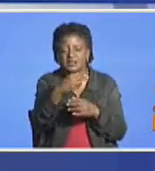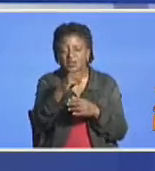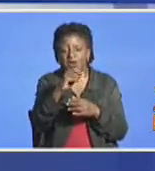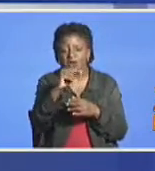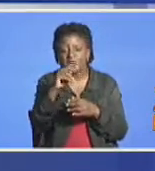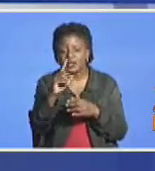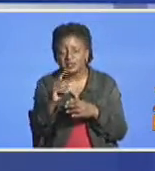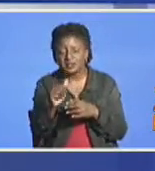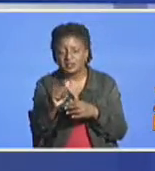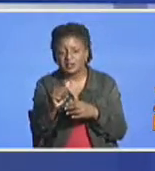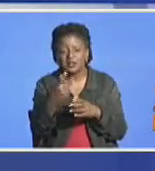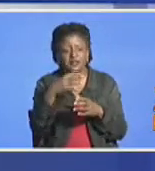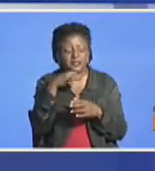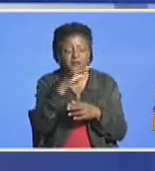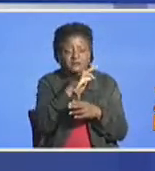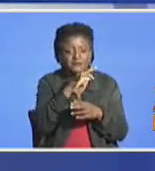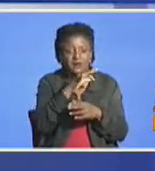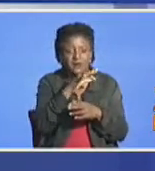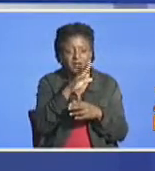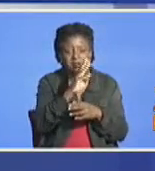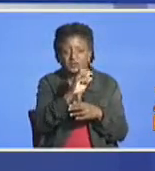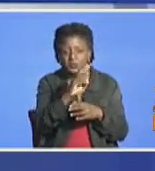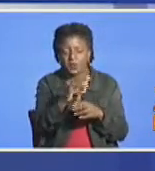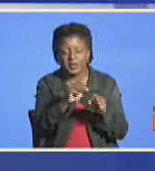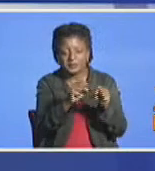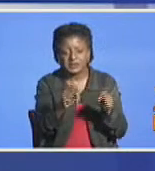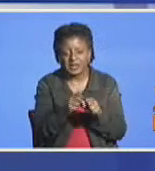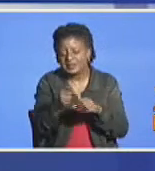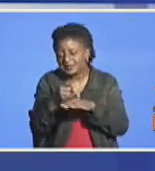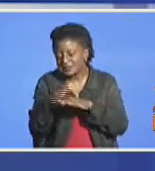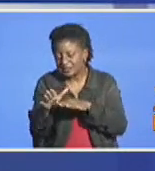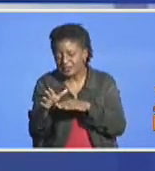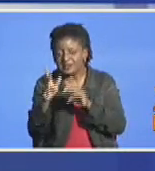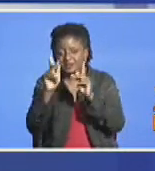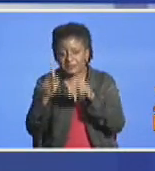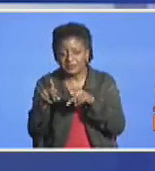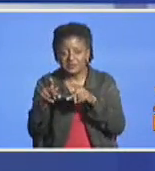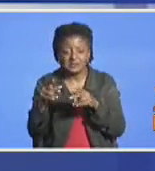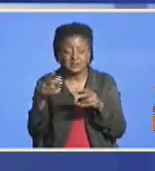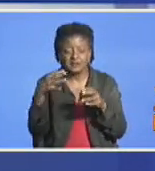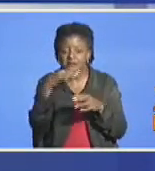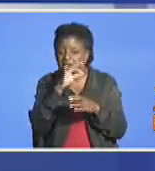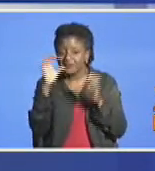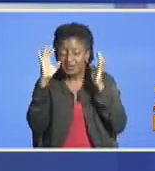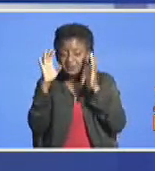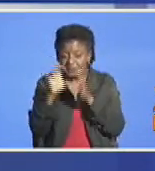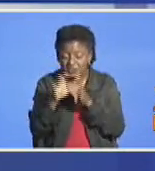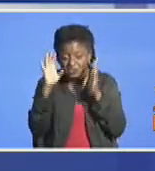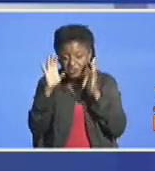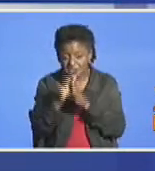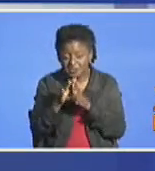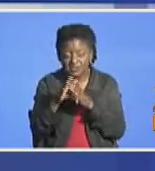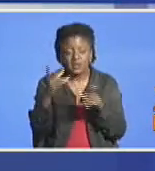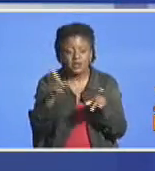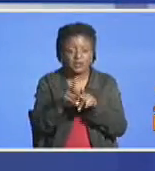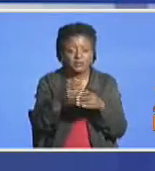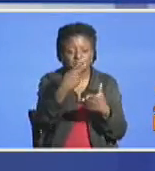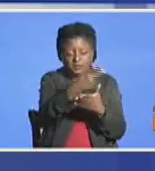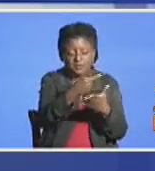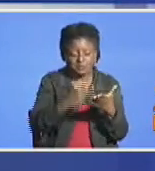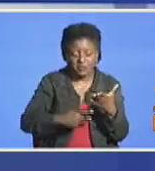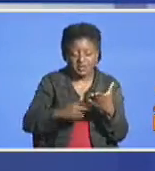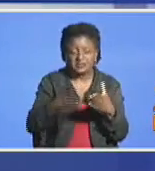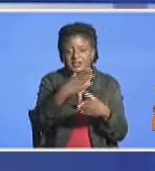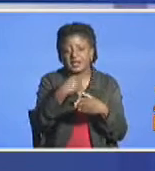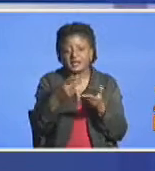the potential buyer images of vehicles fitting the desired description and specifications, along with the price, including shipping